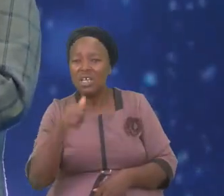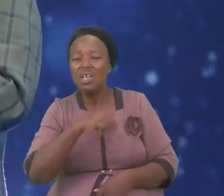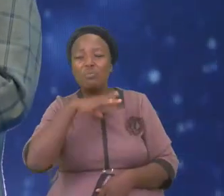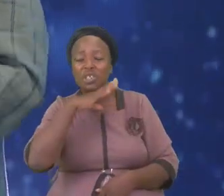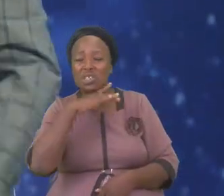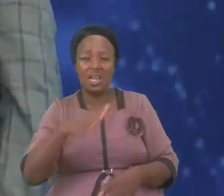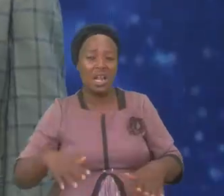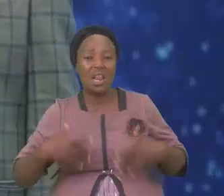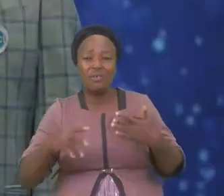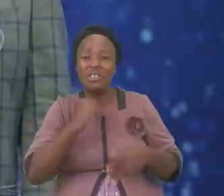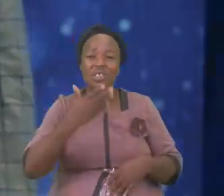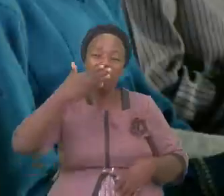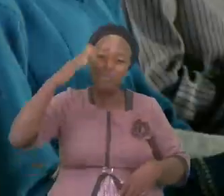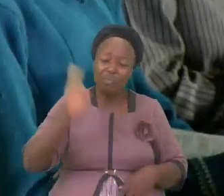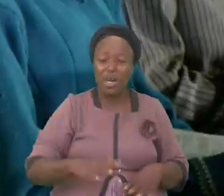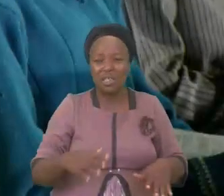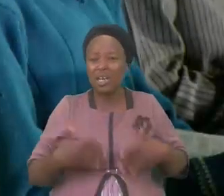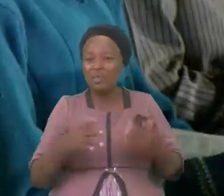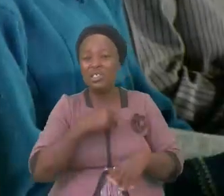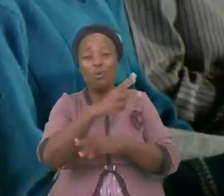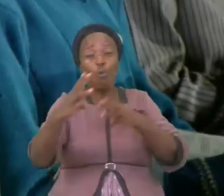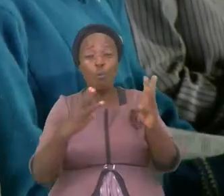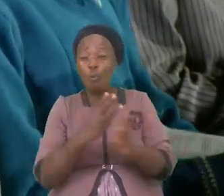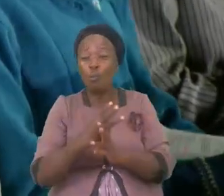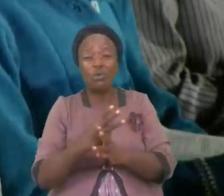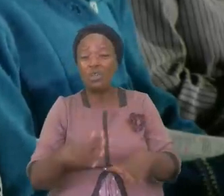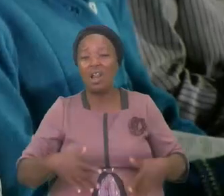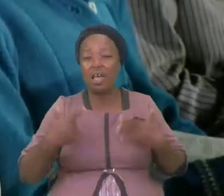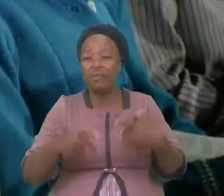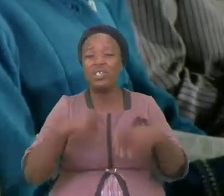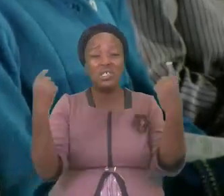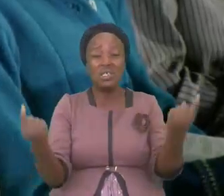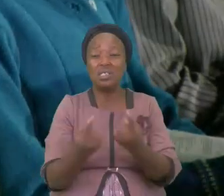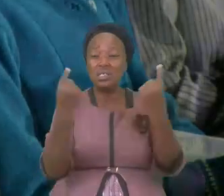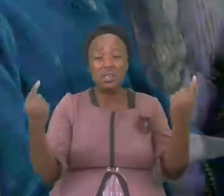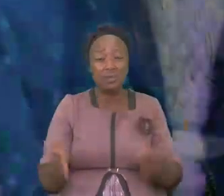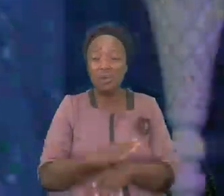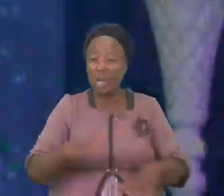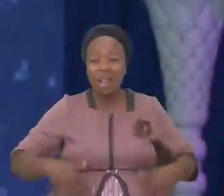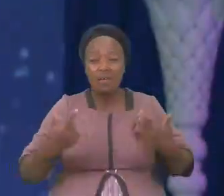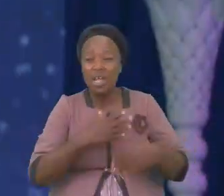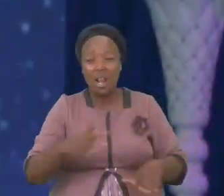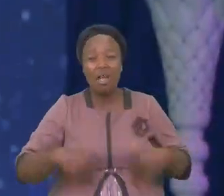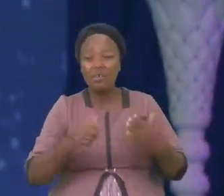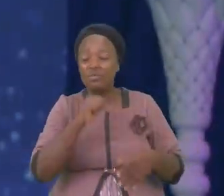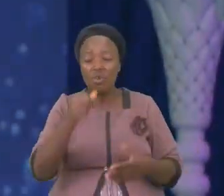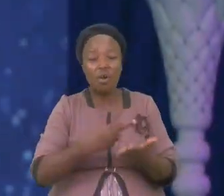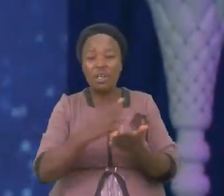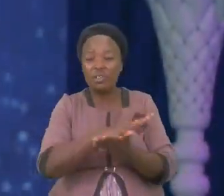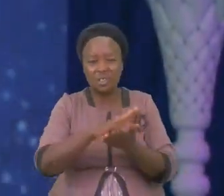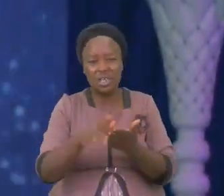Babylonish life. A life of unrighteousness, a life of bribery, of corruption,